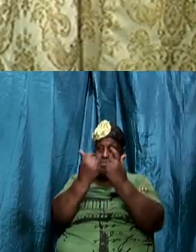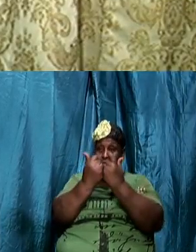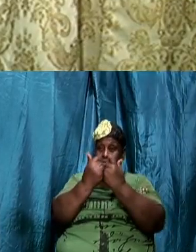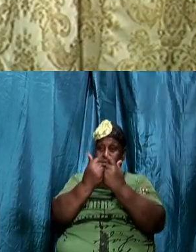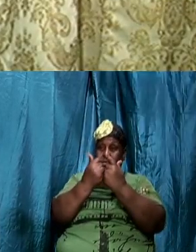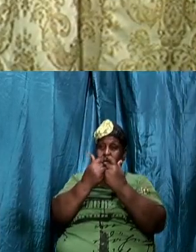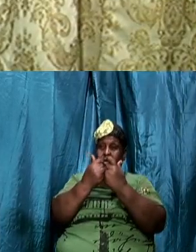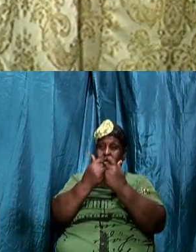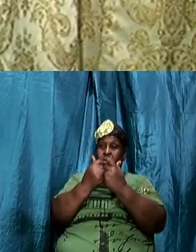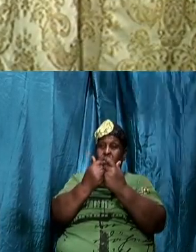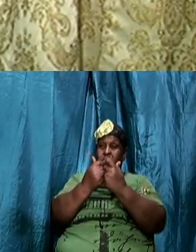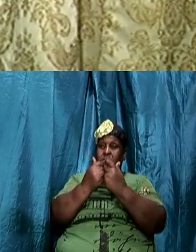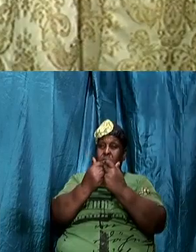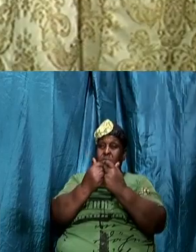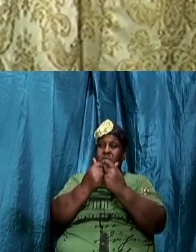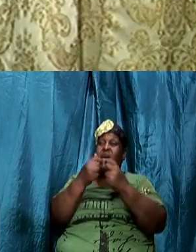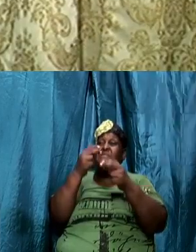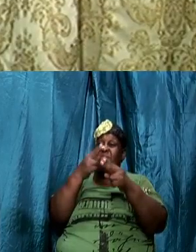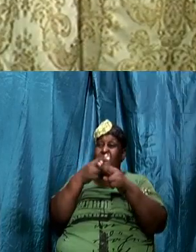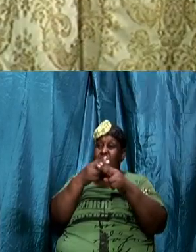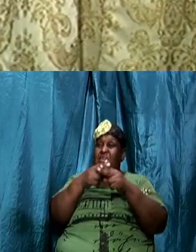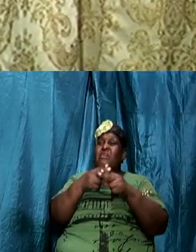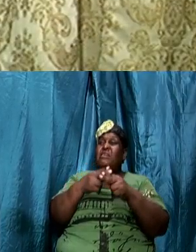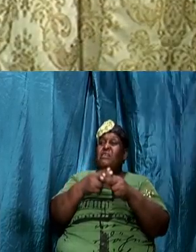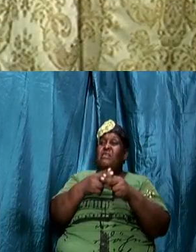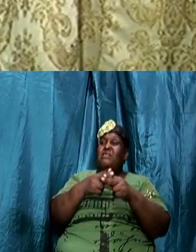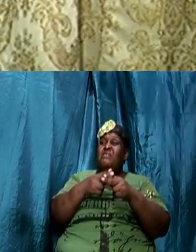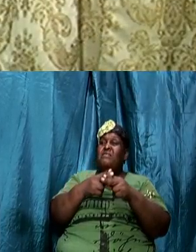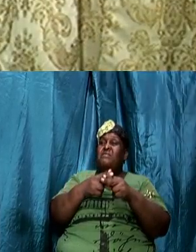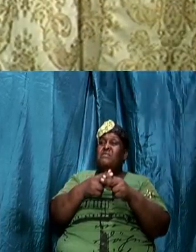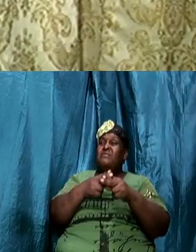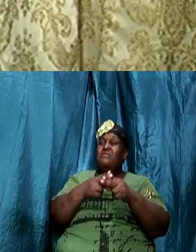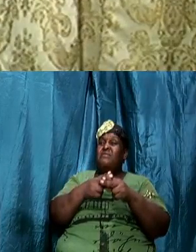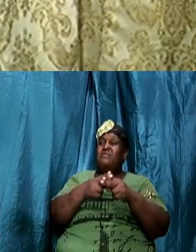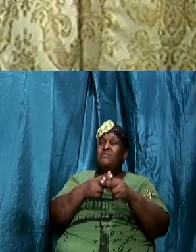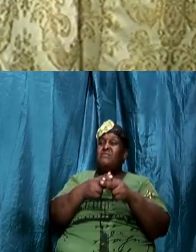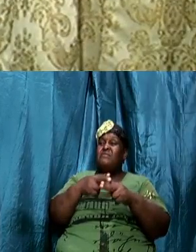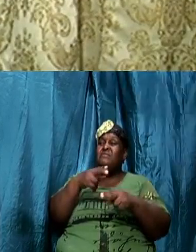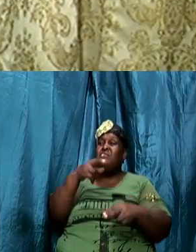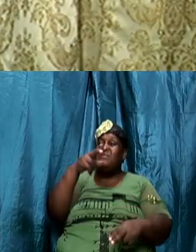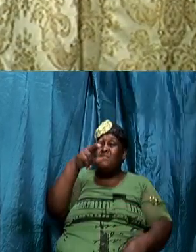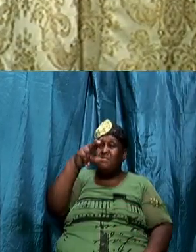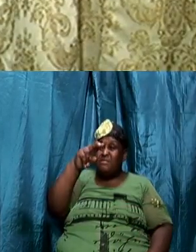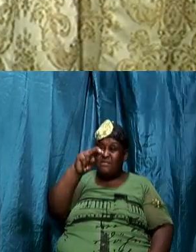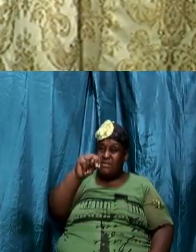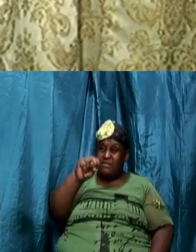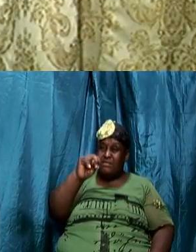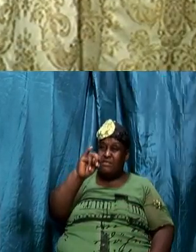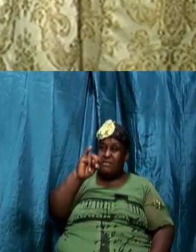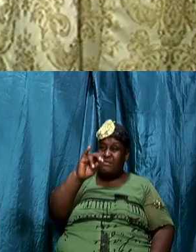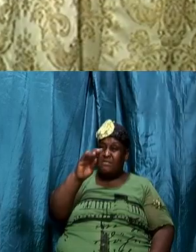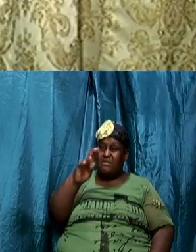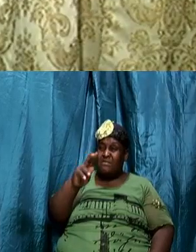Nicolaitans, whose deeds Jesus hated.